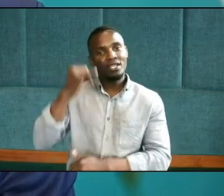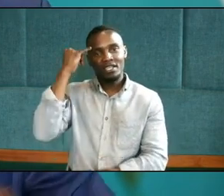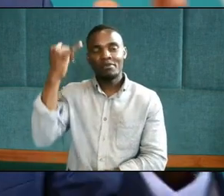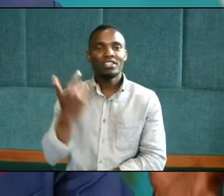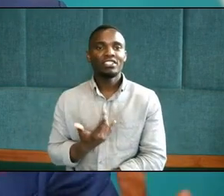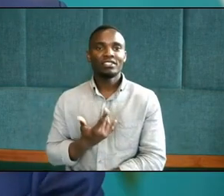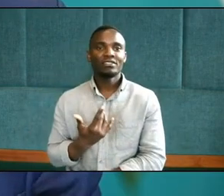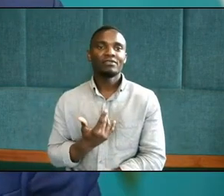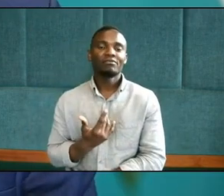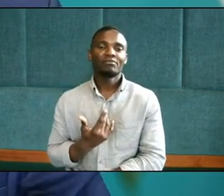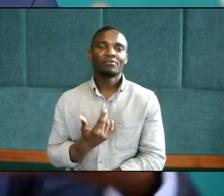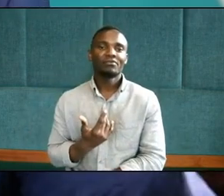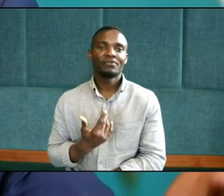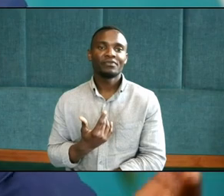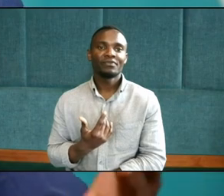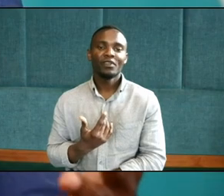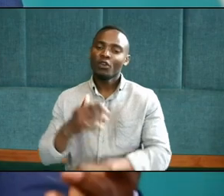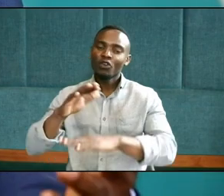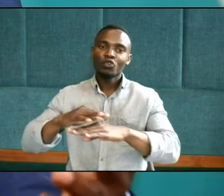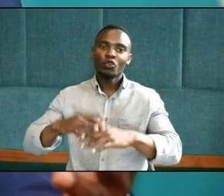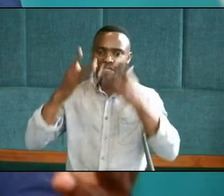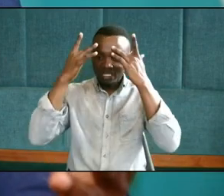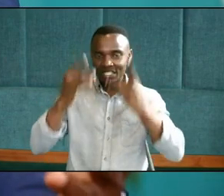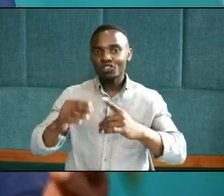be made. Good ones. Peaceful ones.